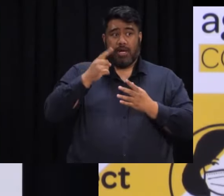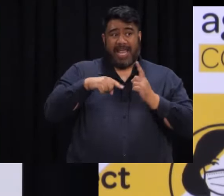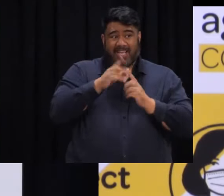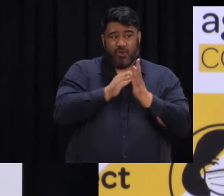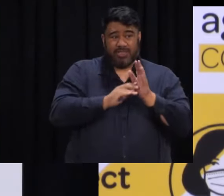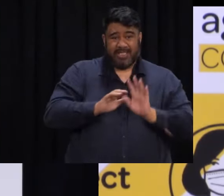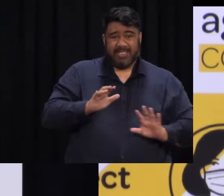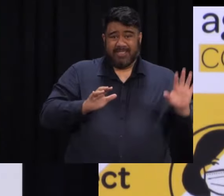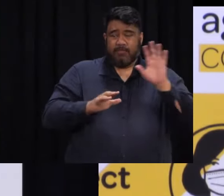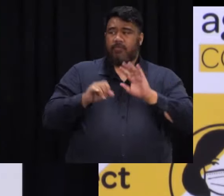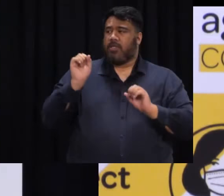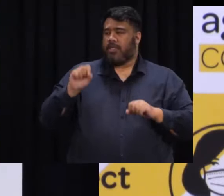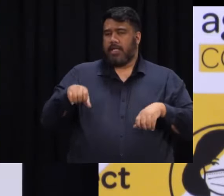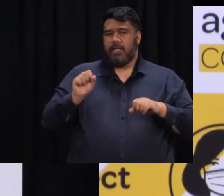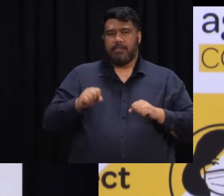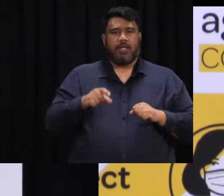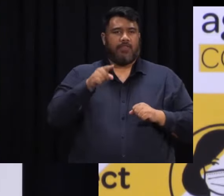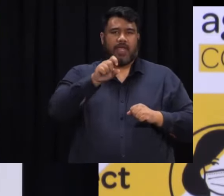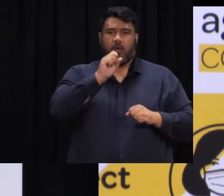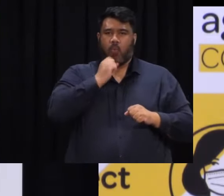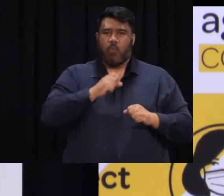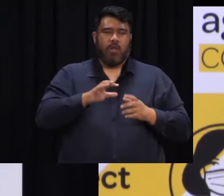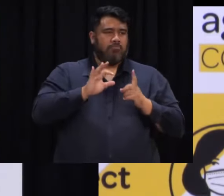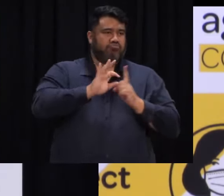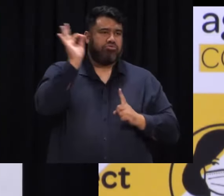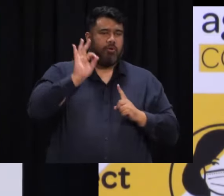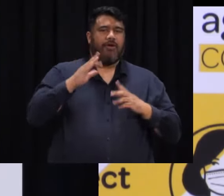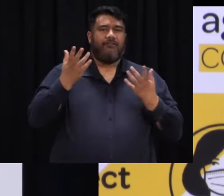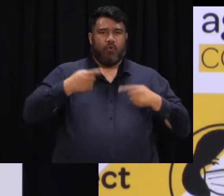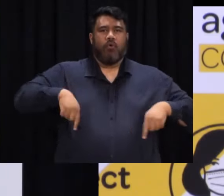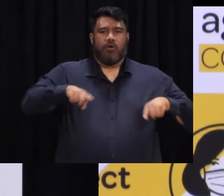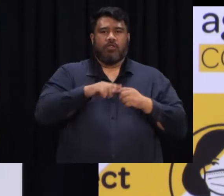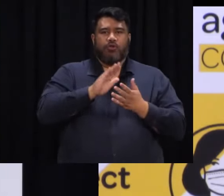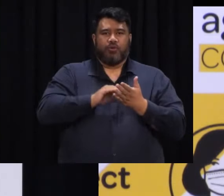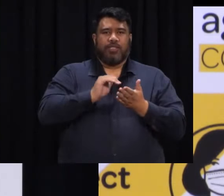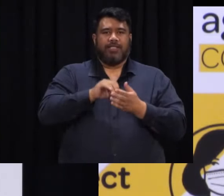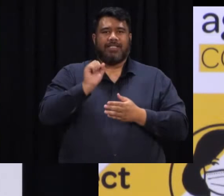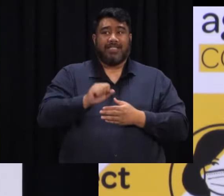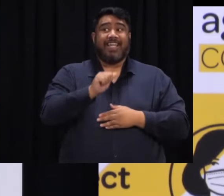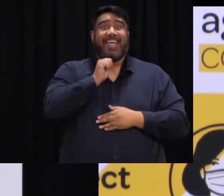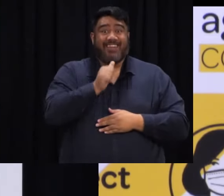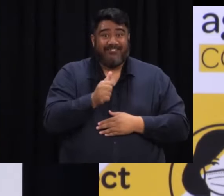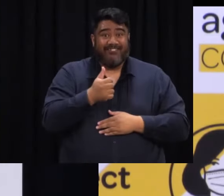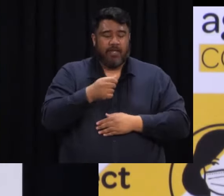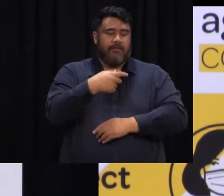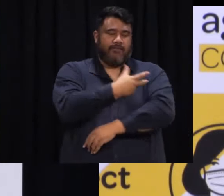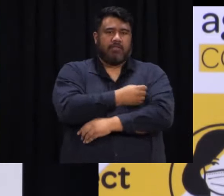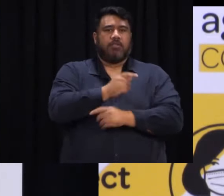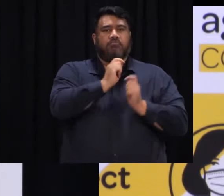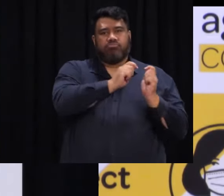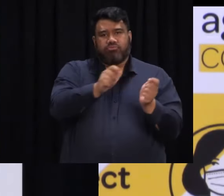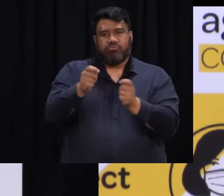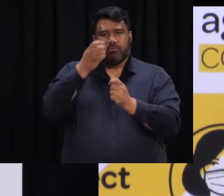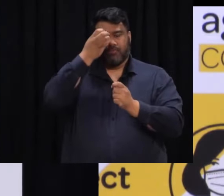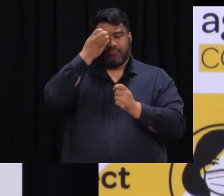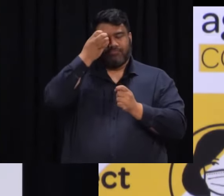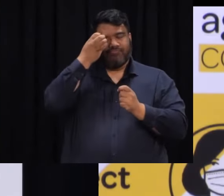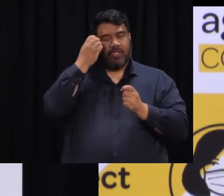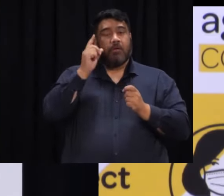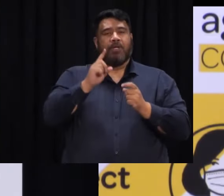will undoubtedly be a game changer for New Zealand, but the key there is high. You will have seen a lot